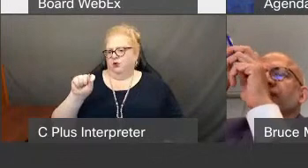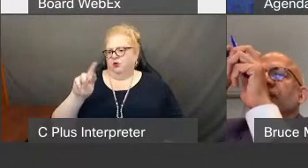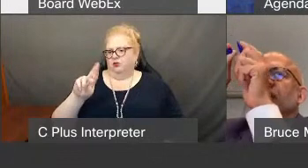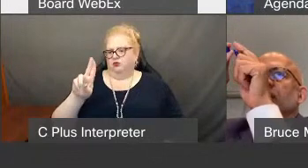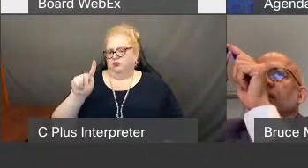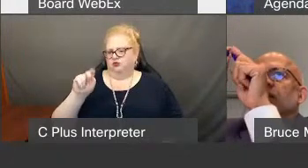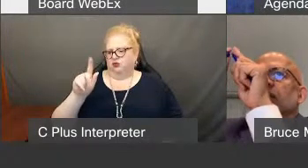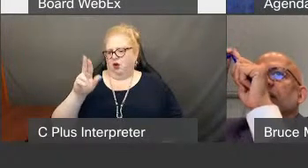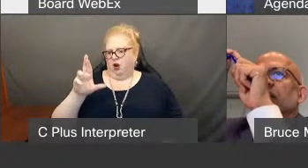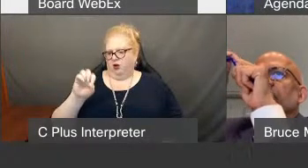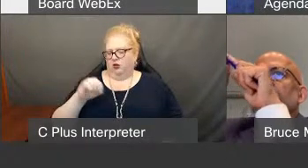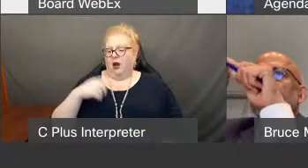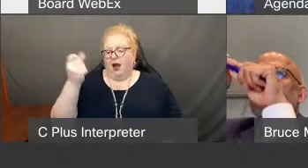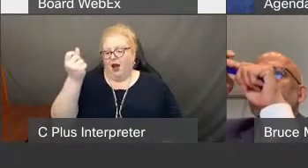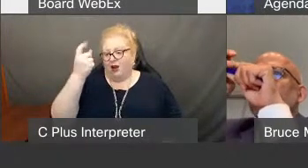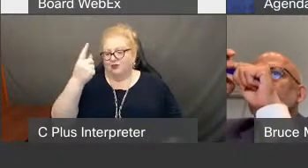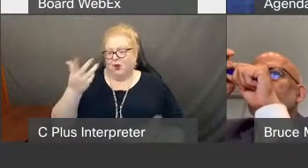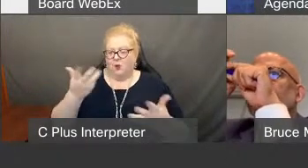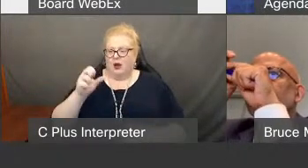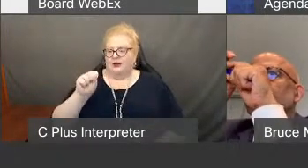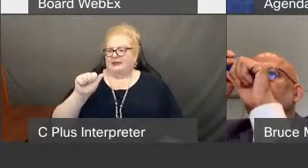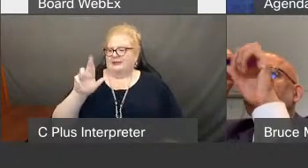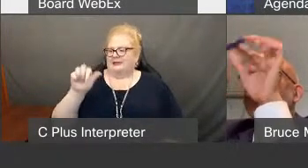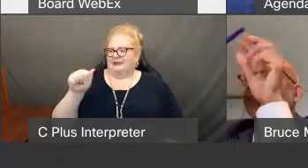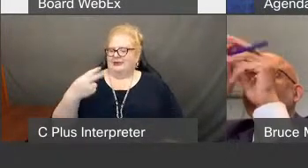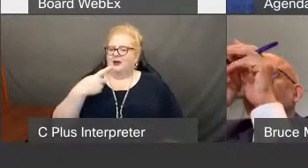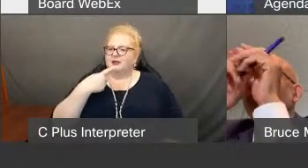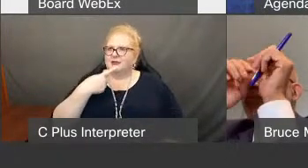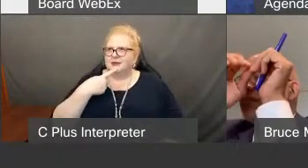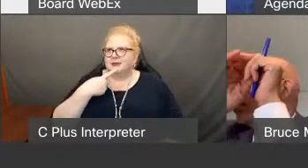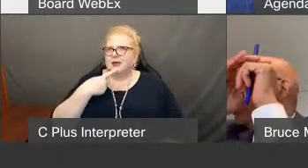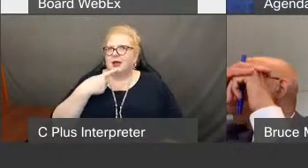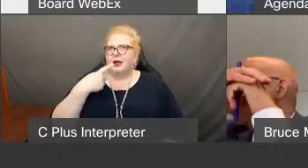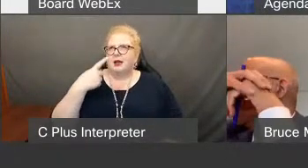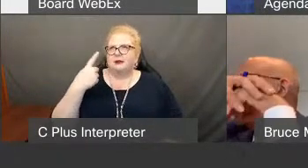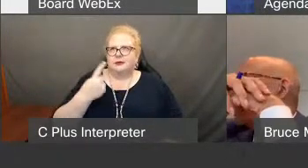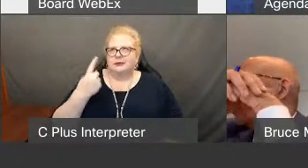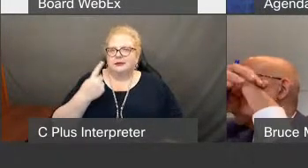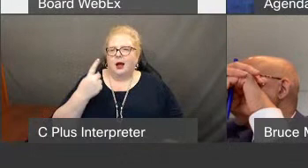I understood what Sarah said, something about once we determine